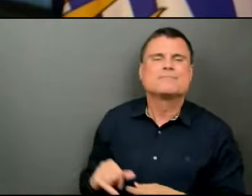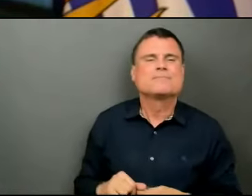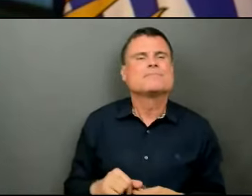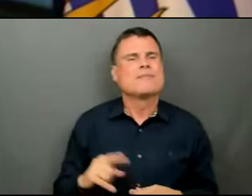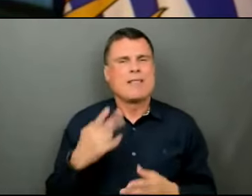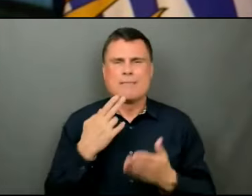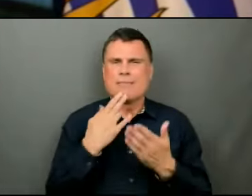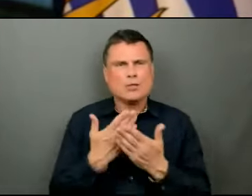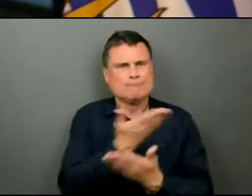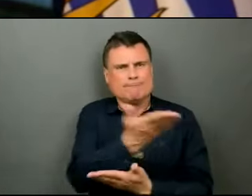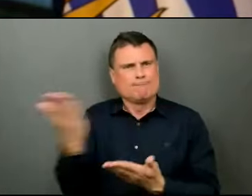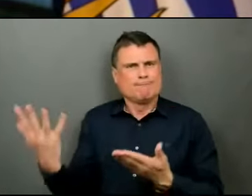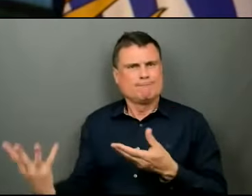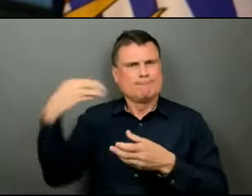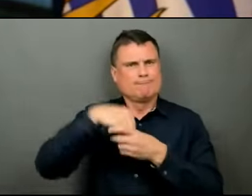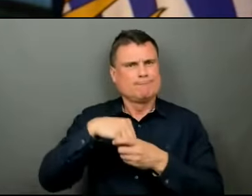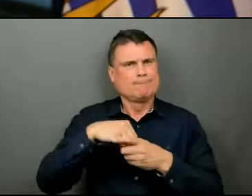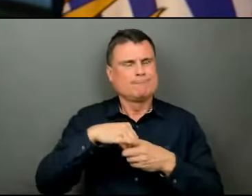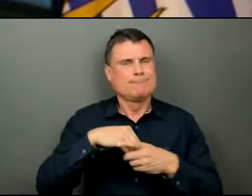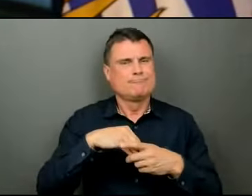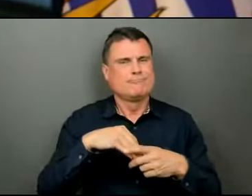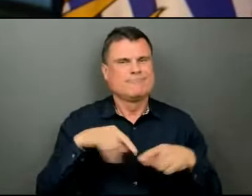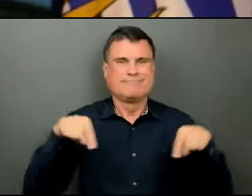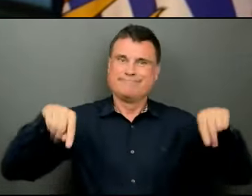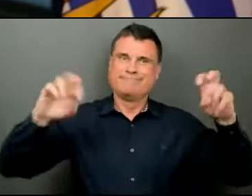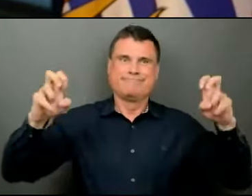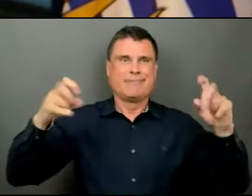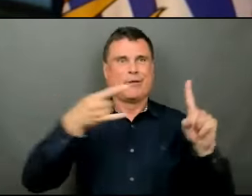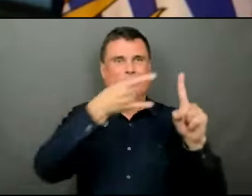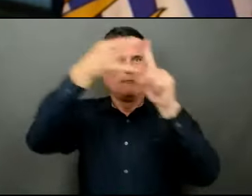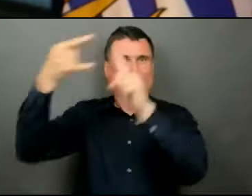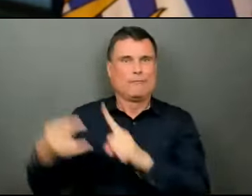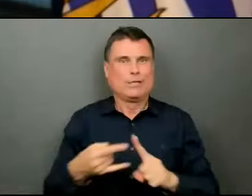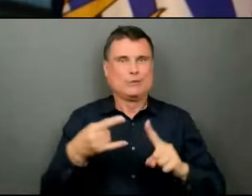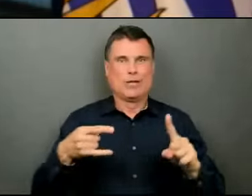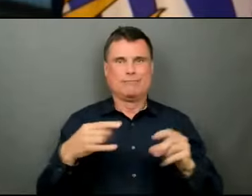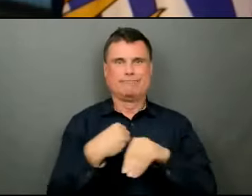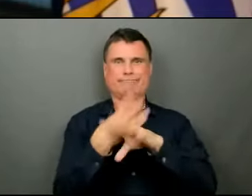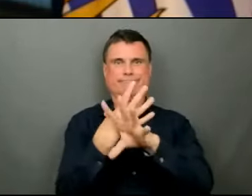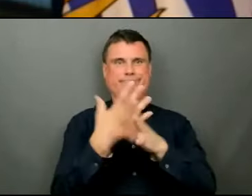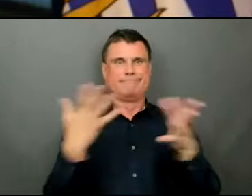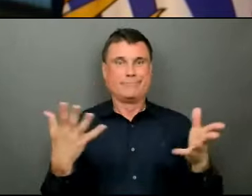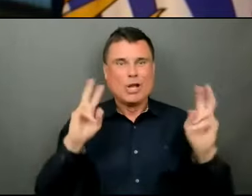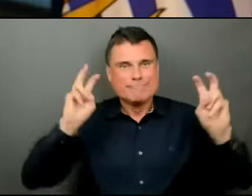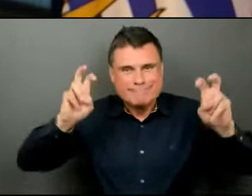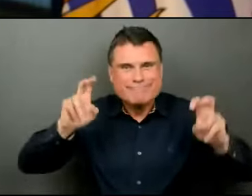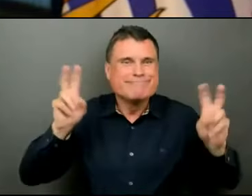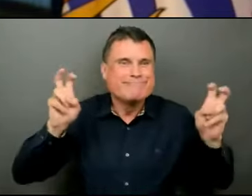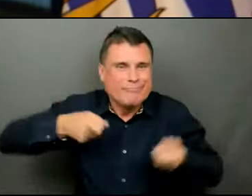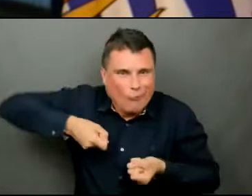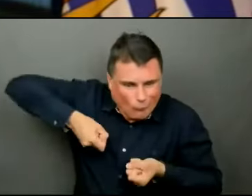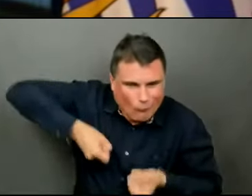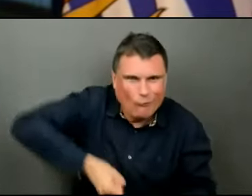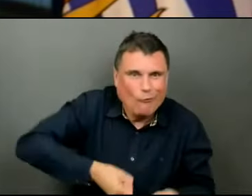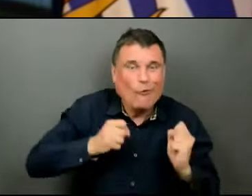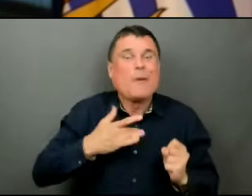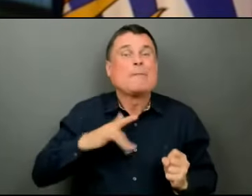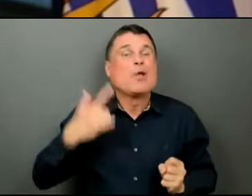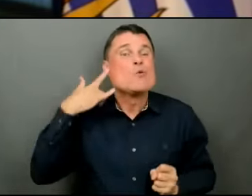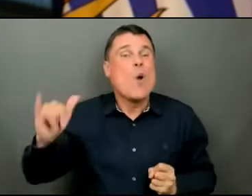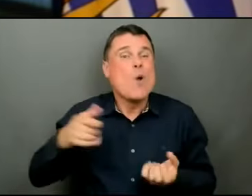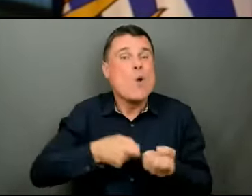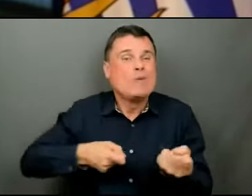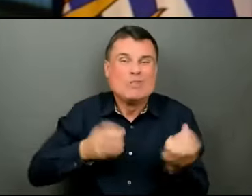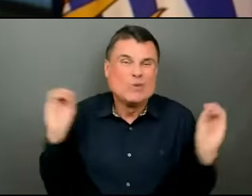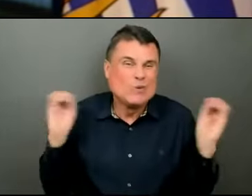No shovels spray-painted gold for this one, but a safe one and an exciting day for everybody in the region and for public